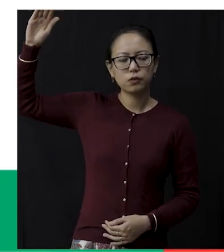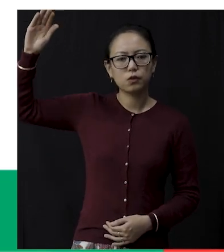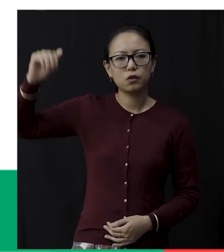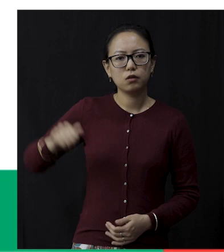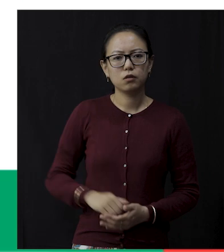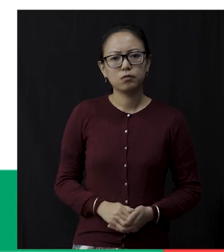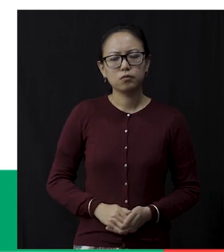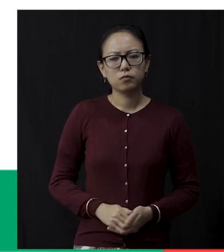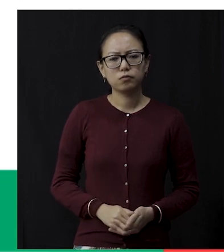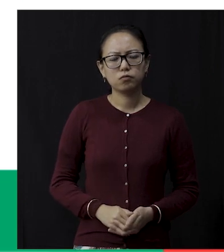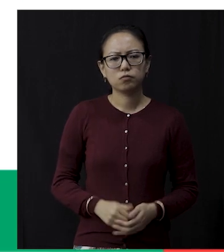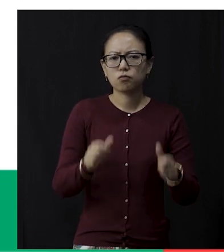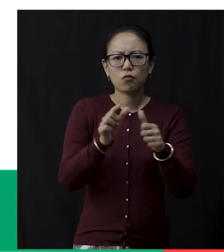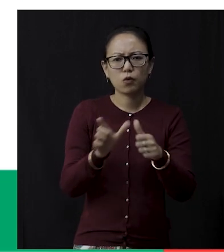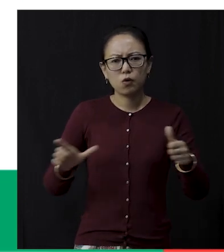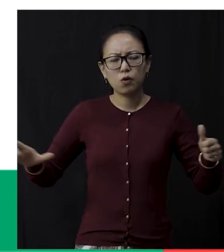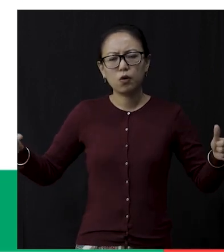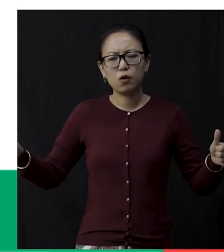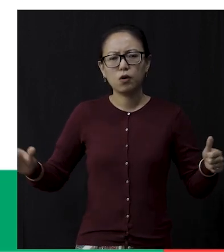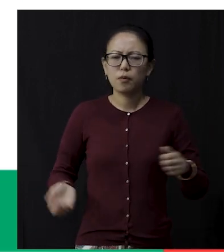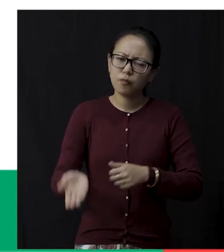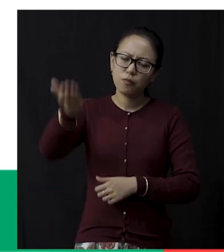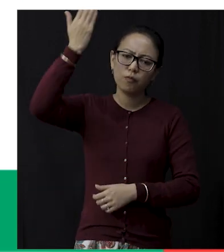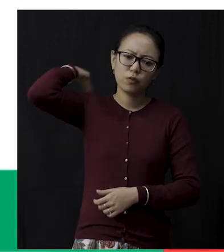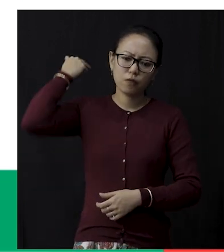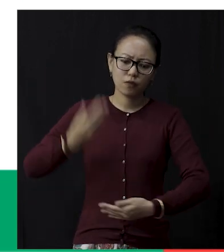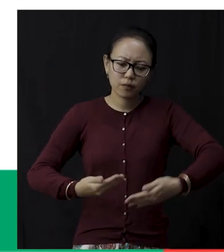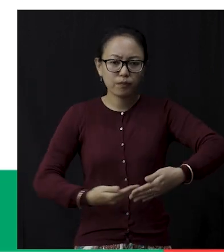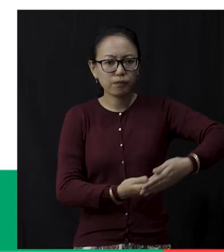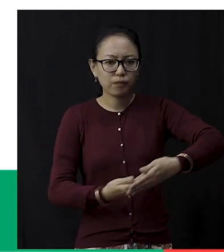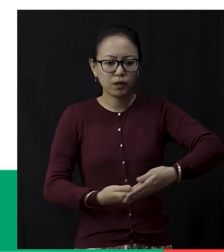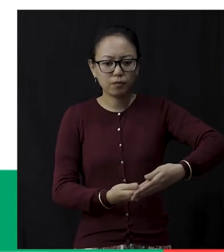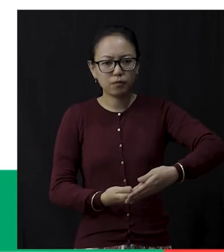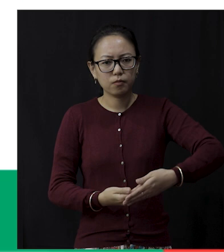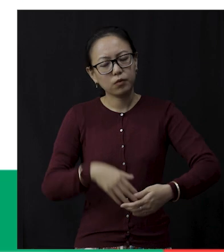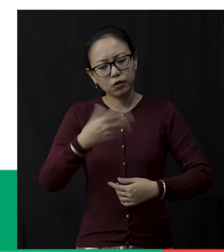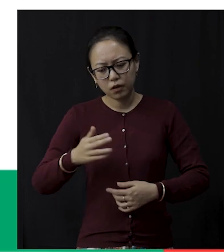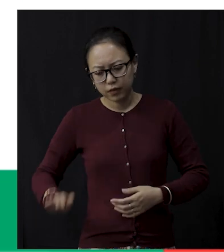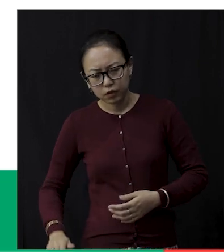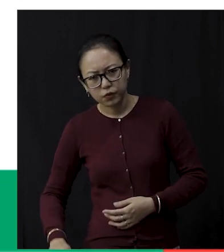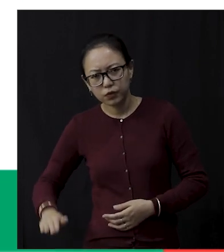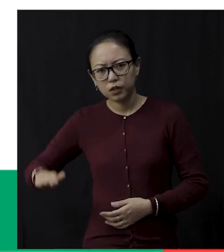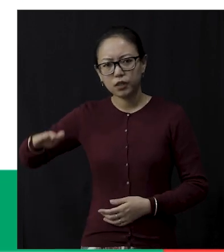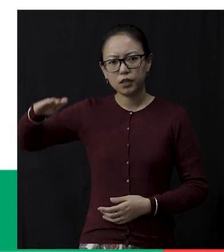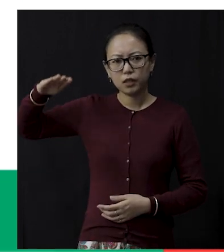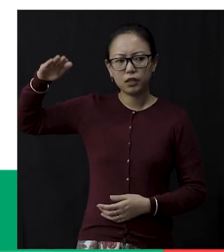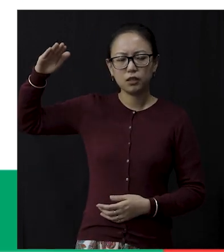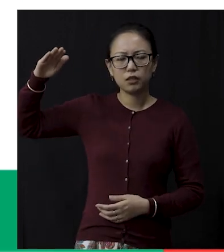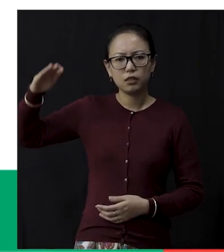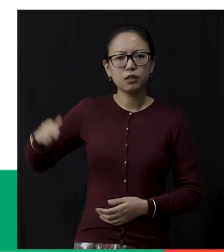everyone, we were once a baby, child, adult, and a man, right? We can see here,